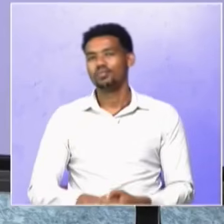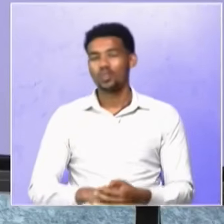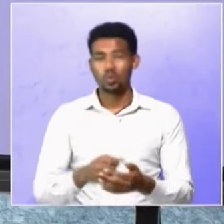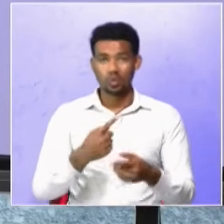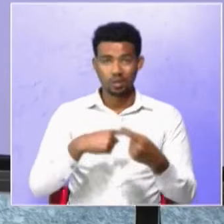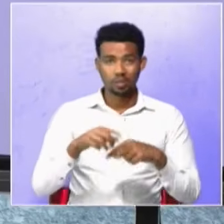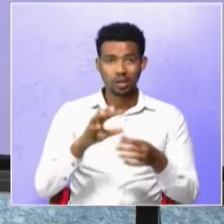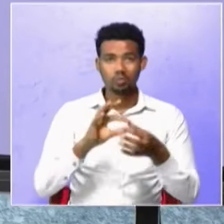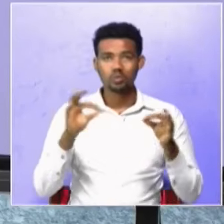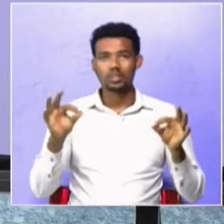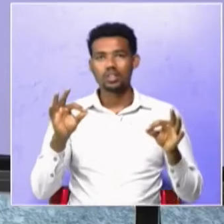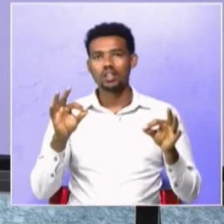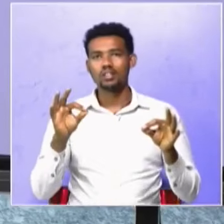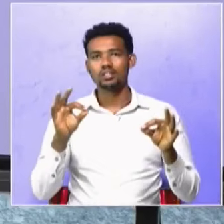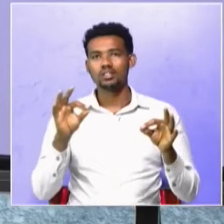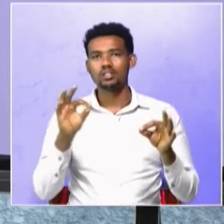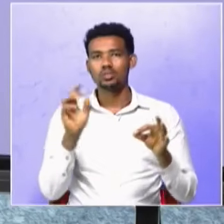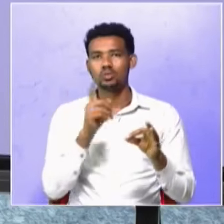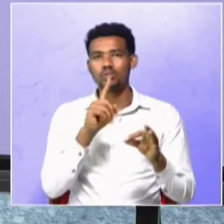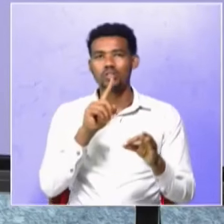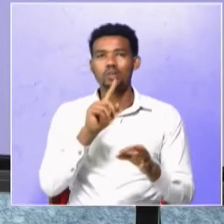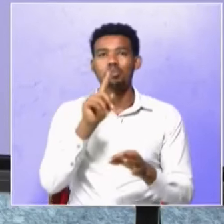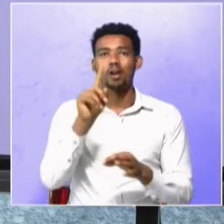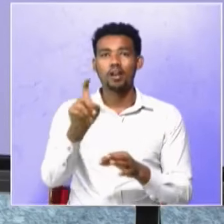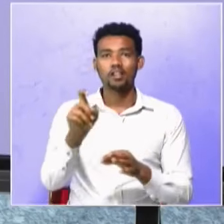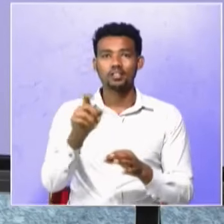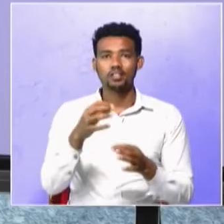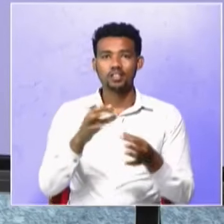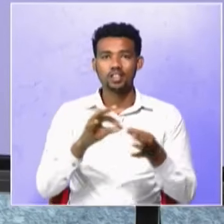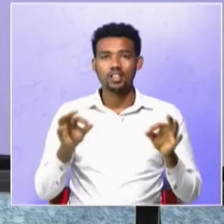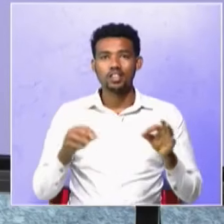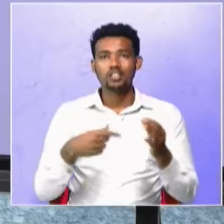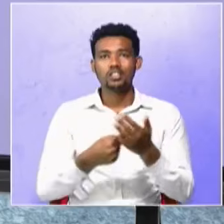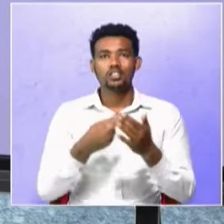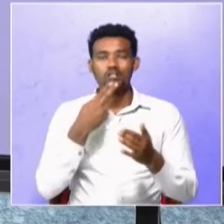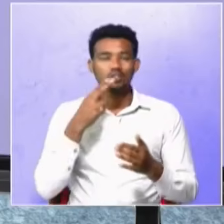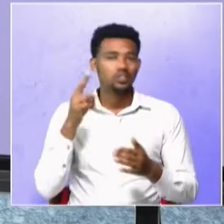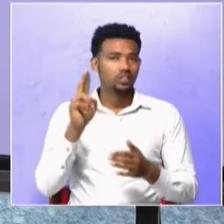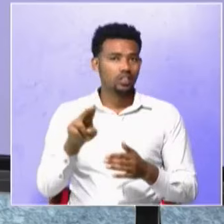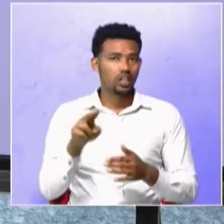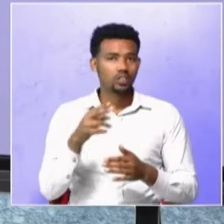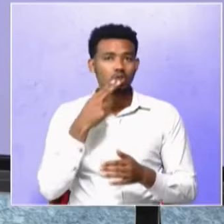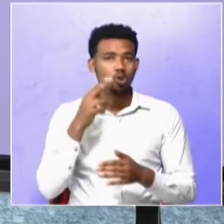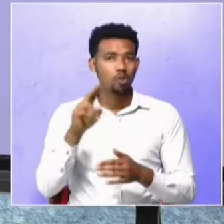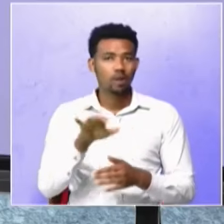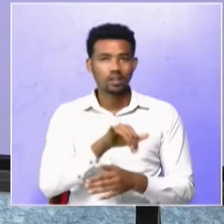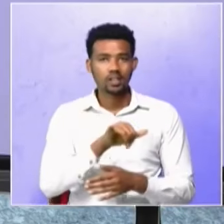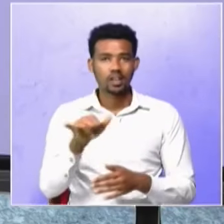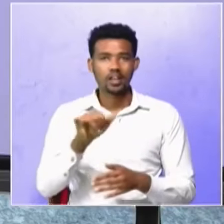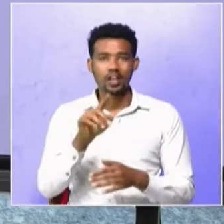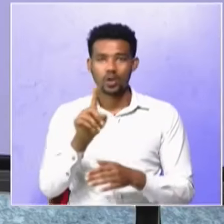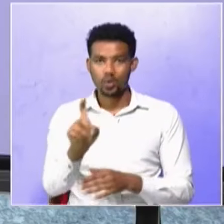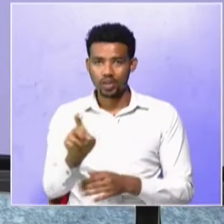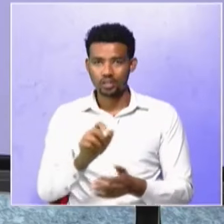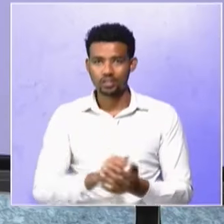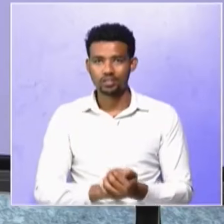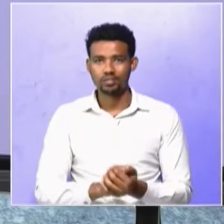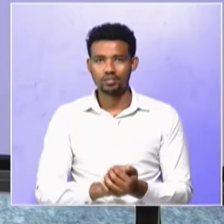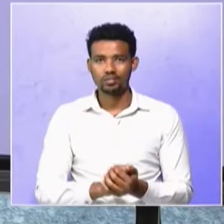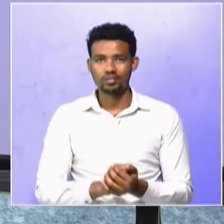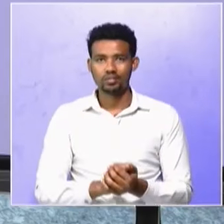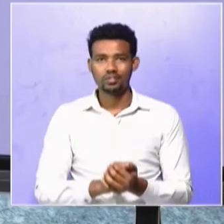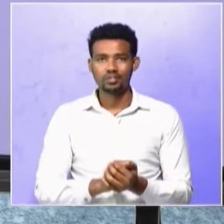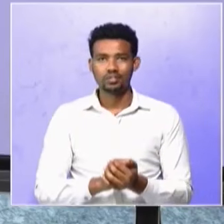imperative sentences are that show instruction, command, or request. When we come